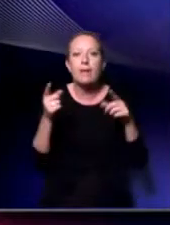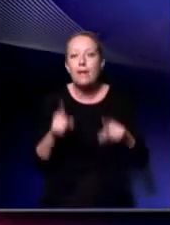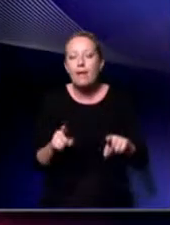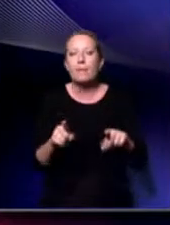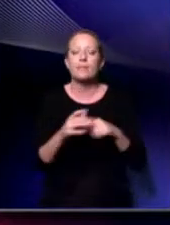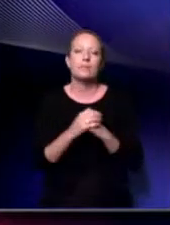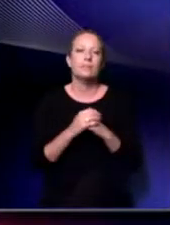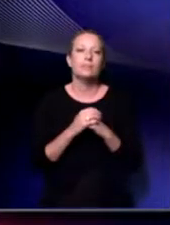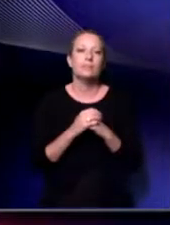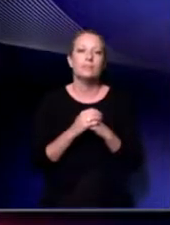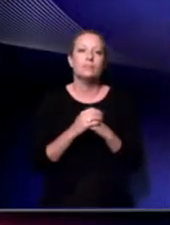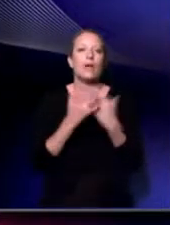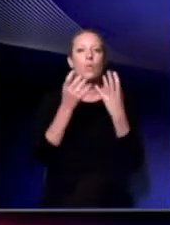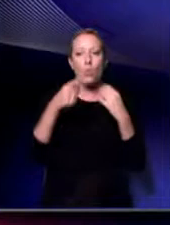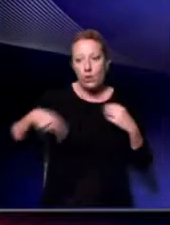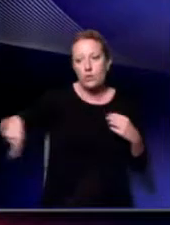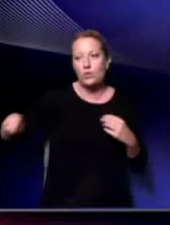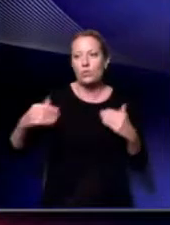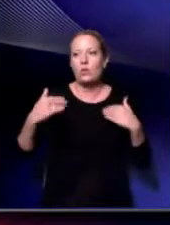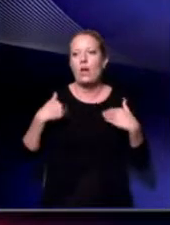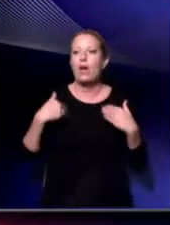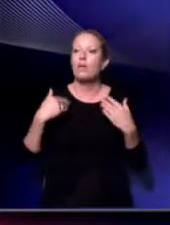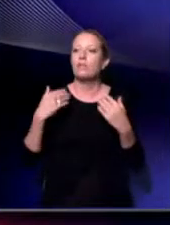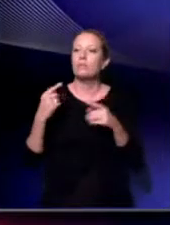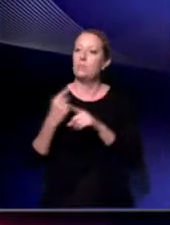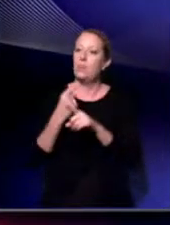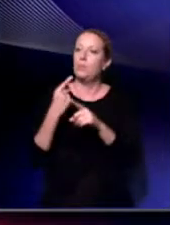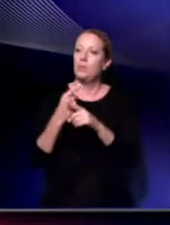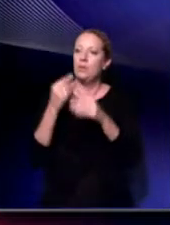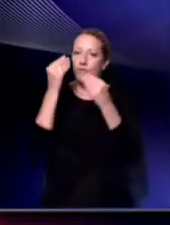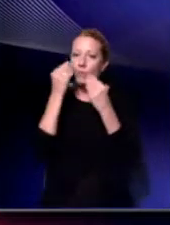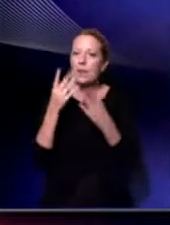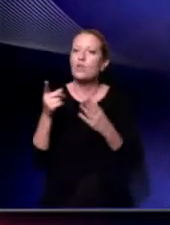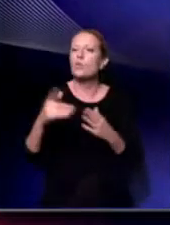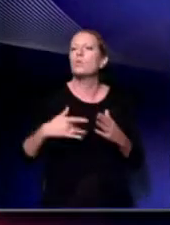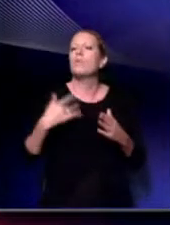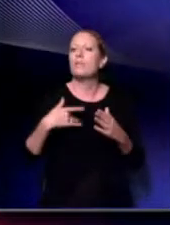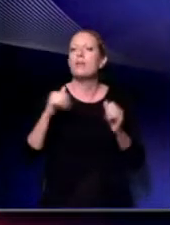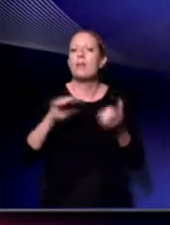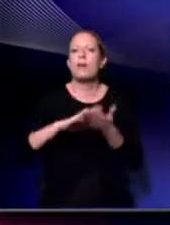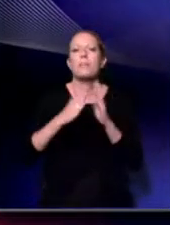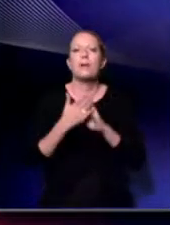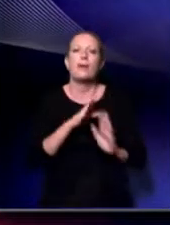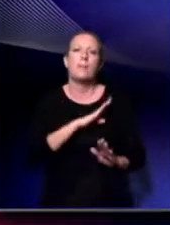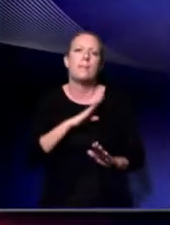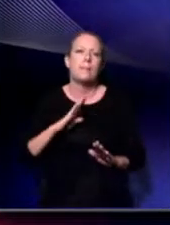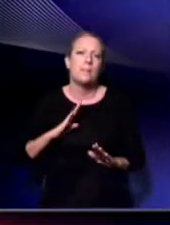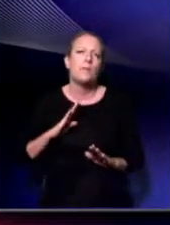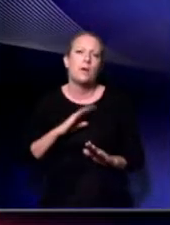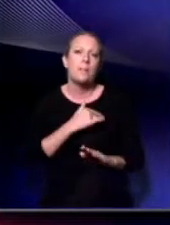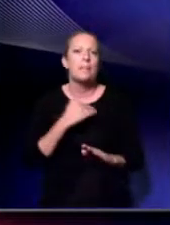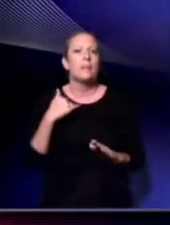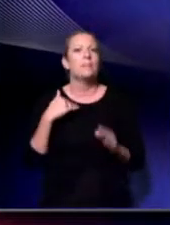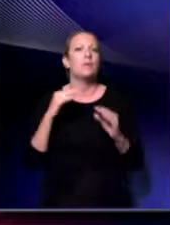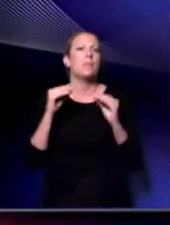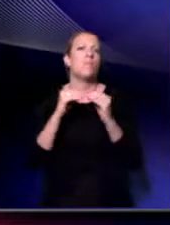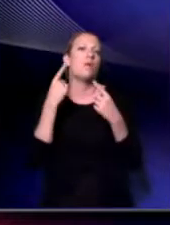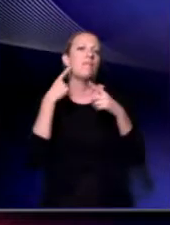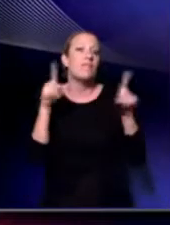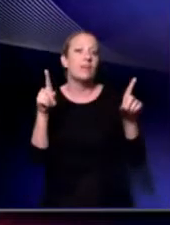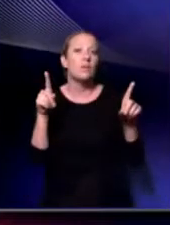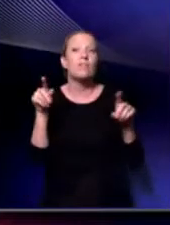the information you need to be effective as a board member and for you to be able to evaluate my